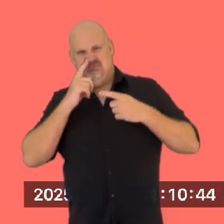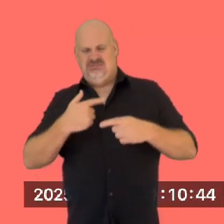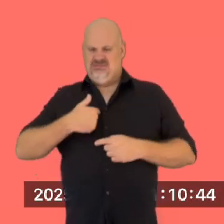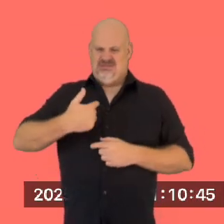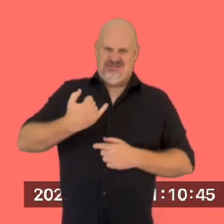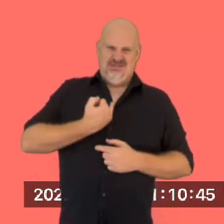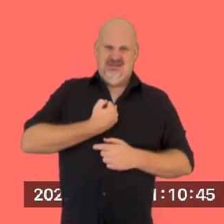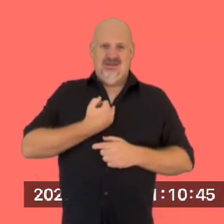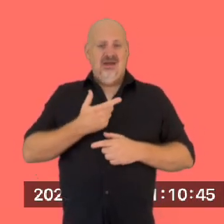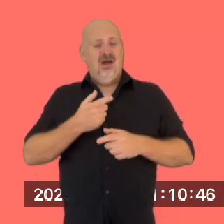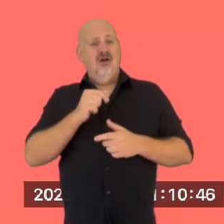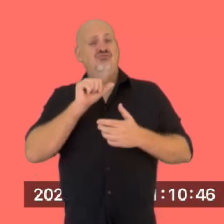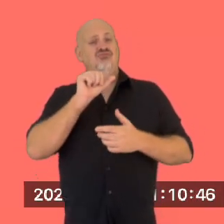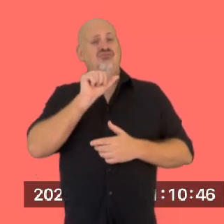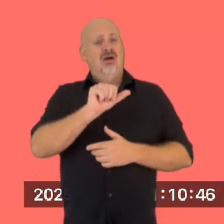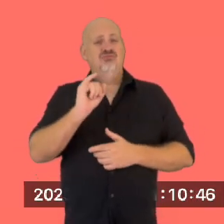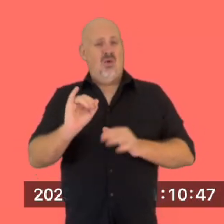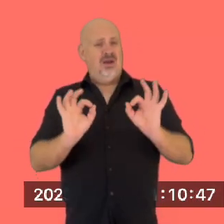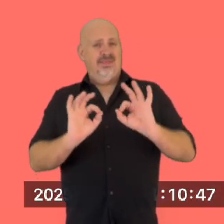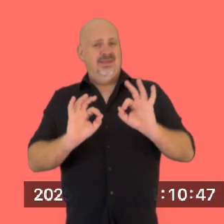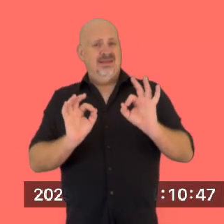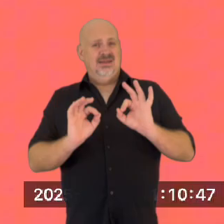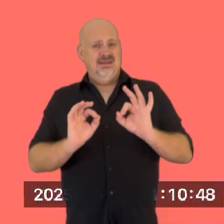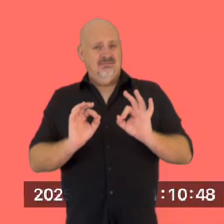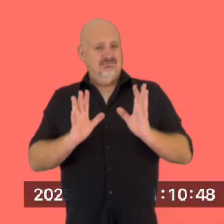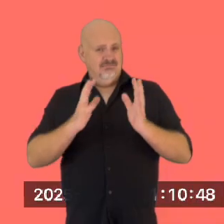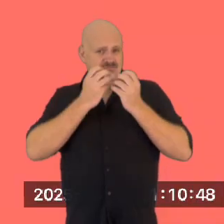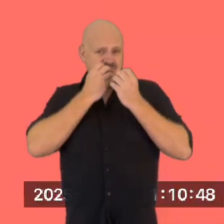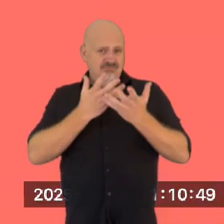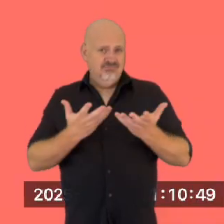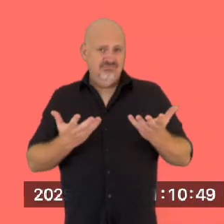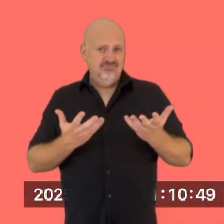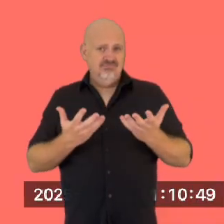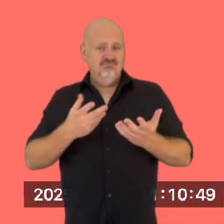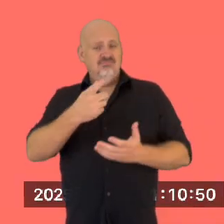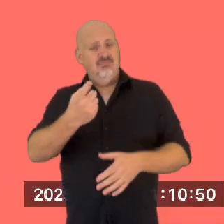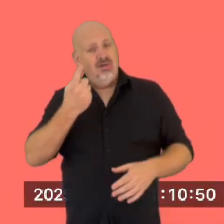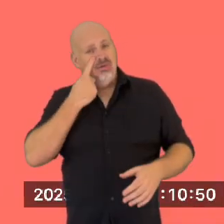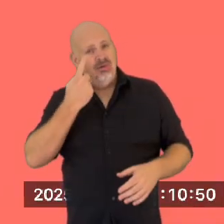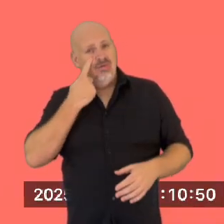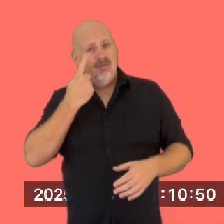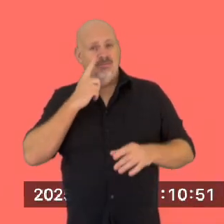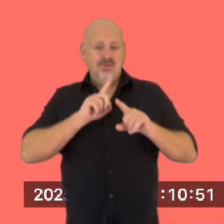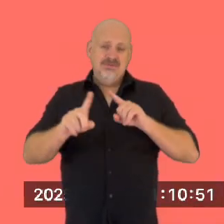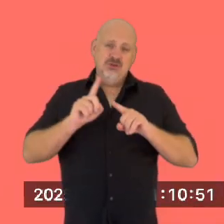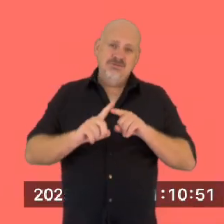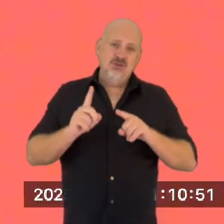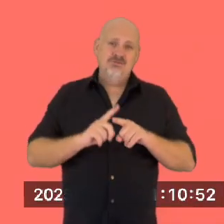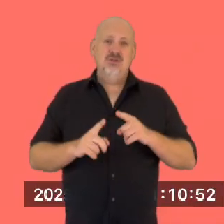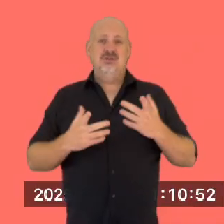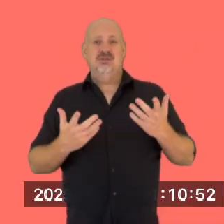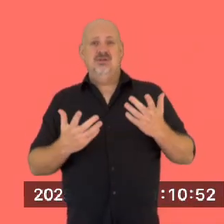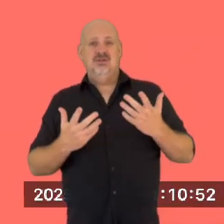at this. There's no right or wrong with this drawing. And that's the beautiful thing about it. So you can then